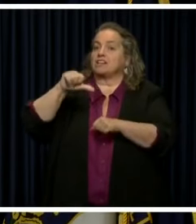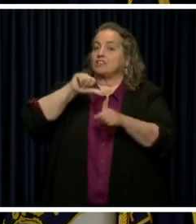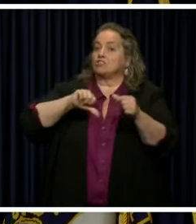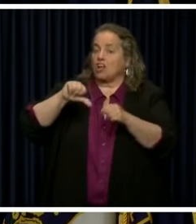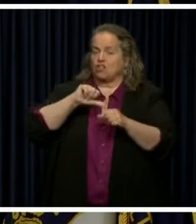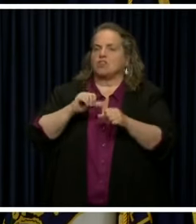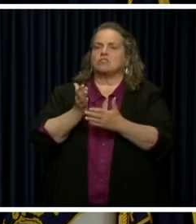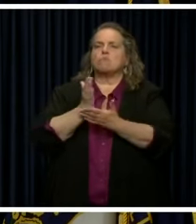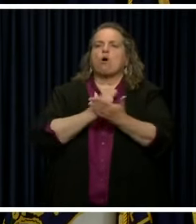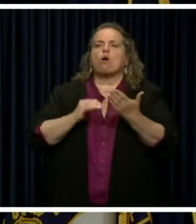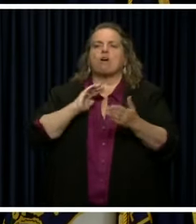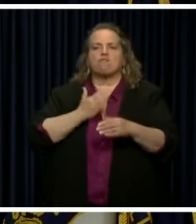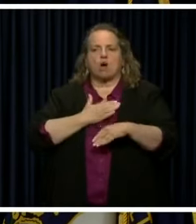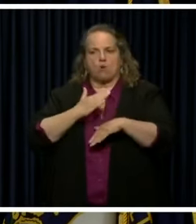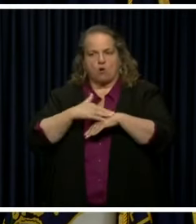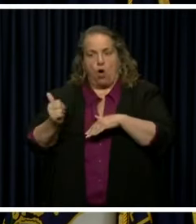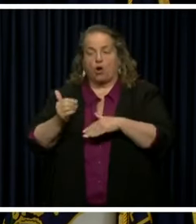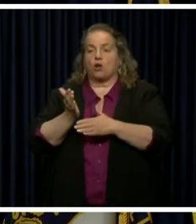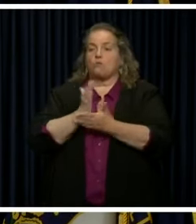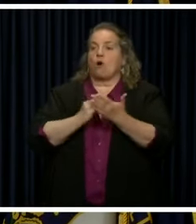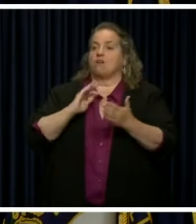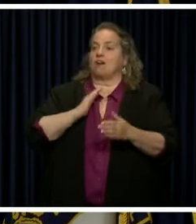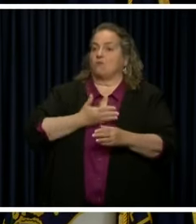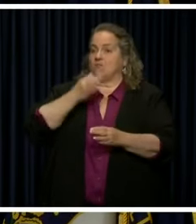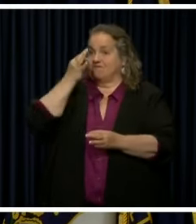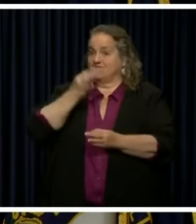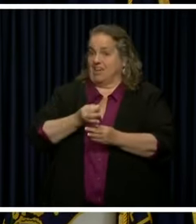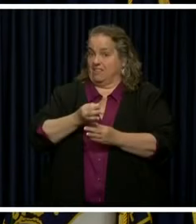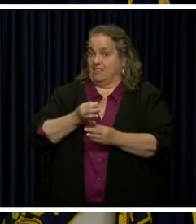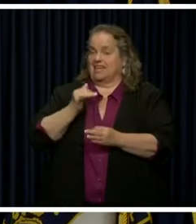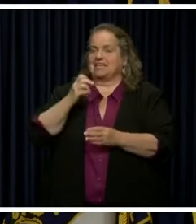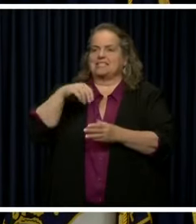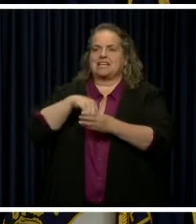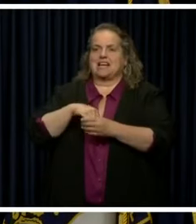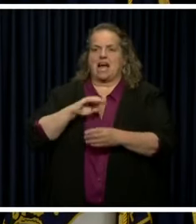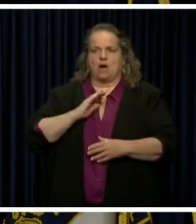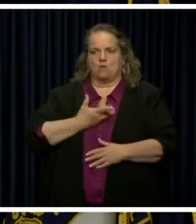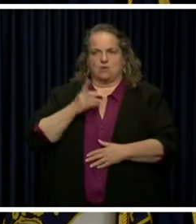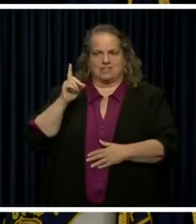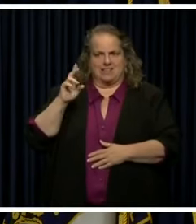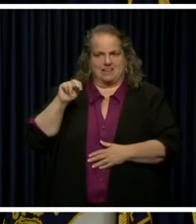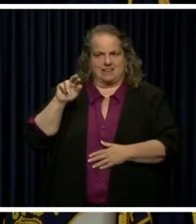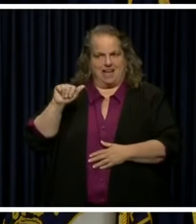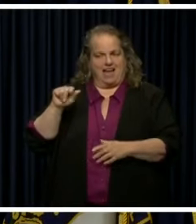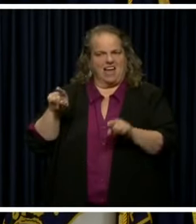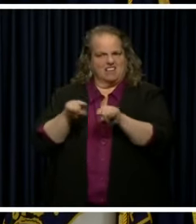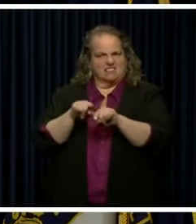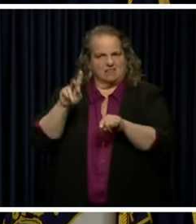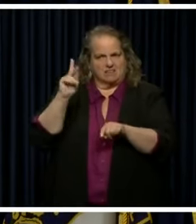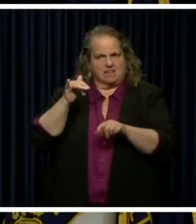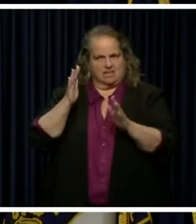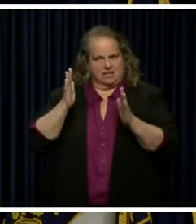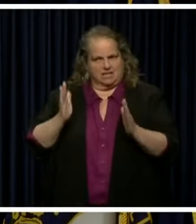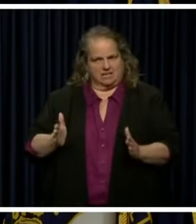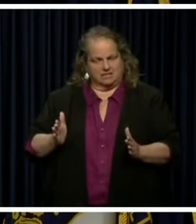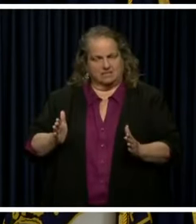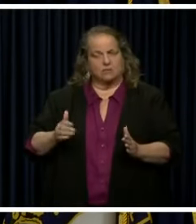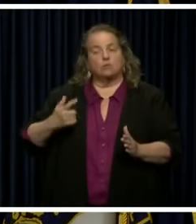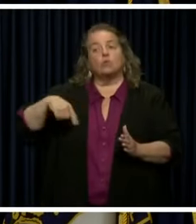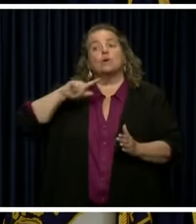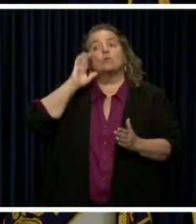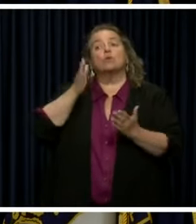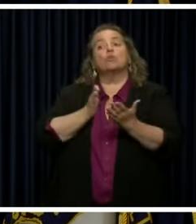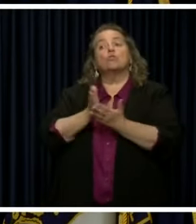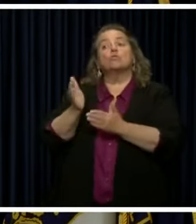faith, part of who we are. It is in our DNA as Kentuckians. So we're going to get through this together because we're